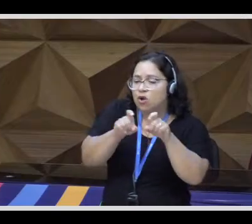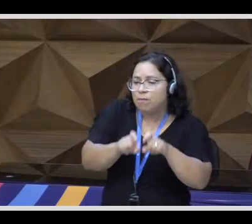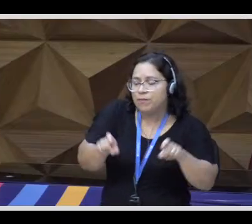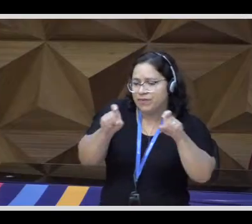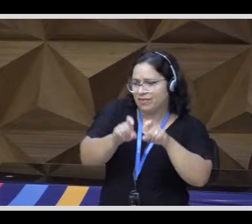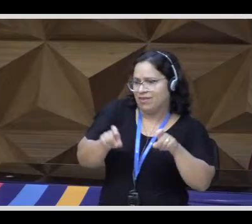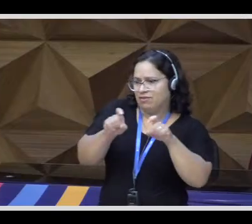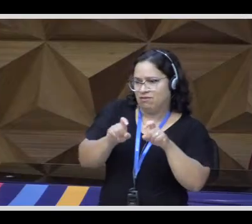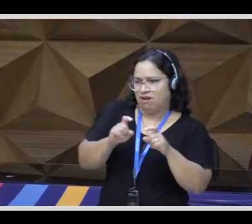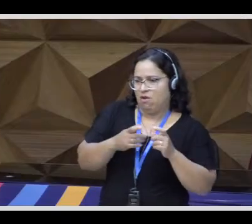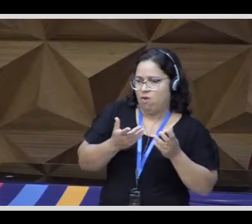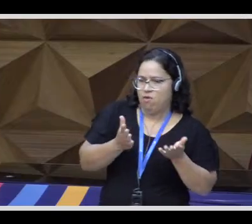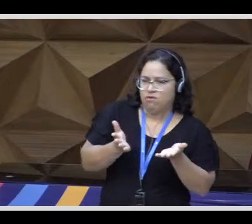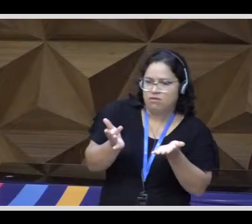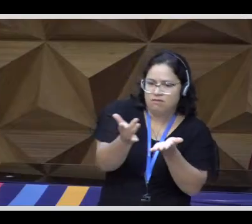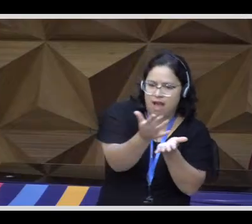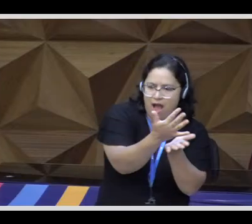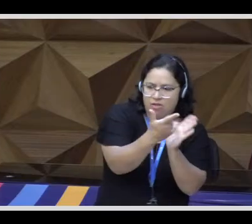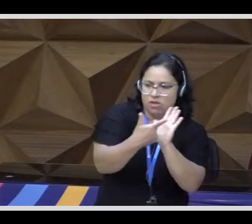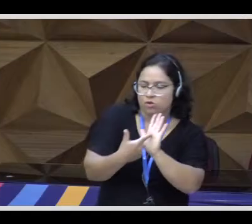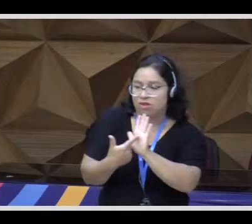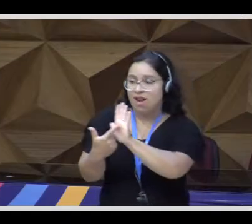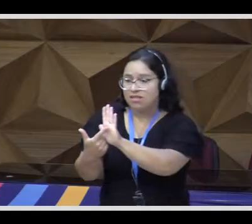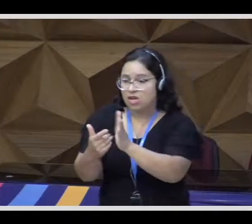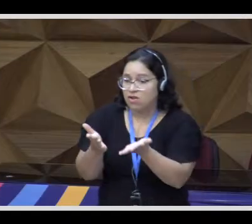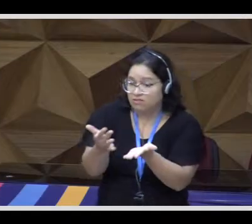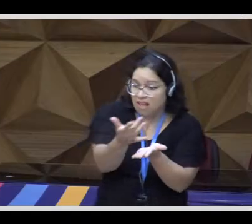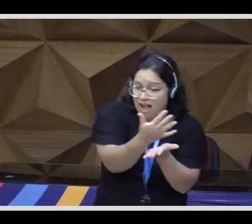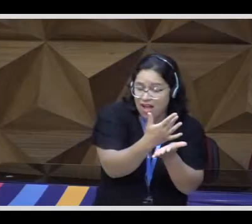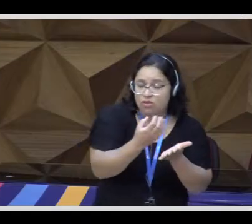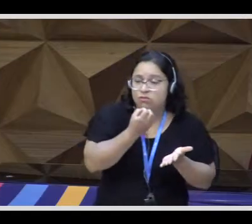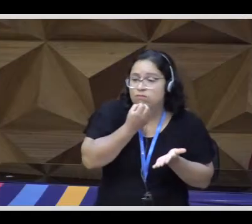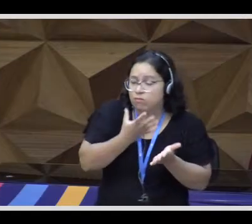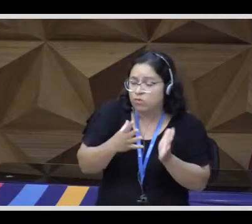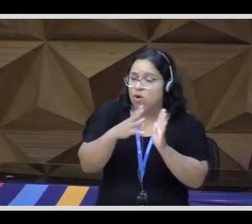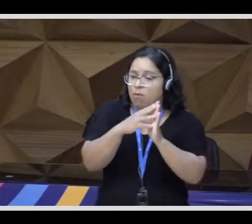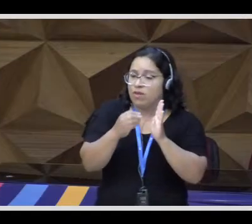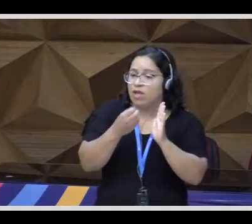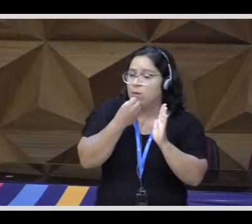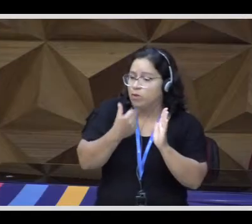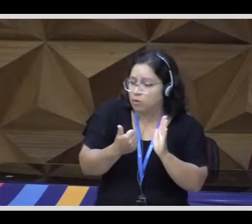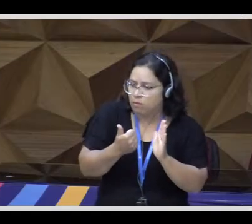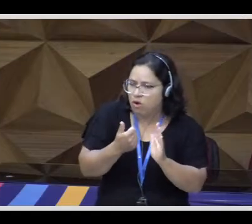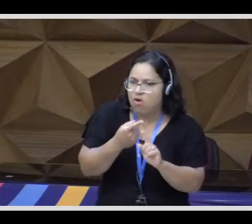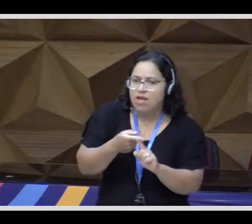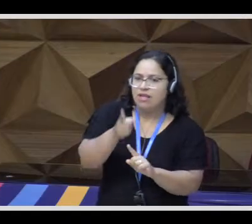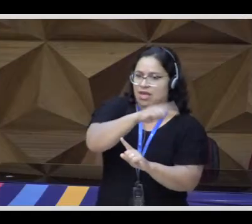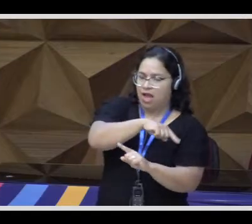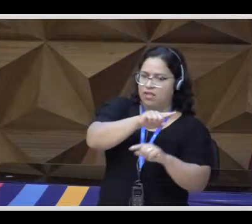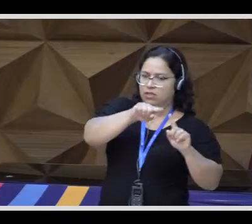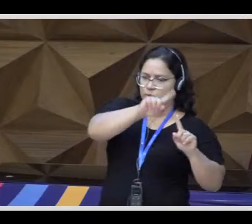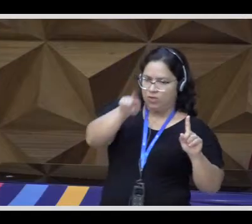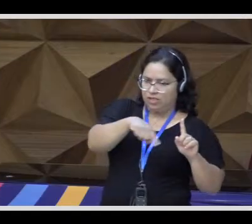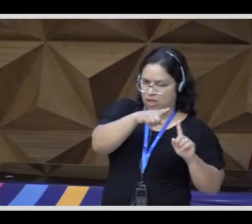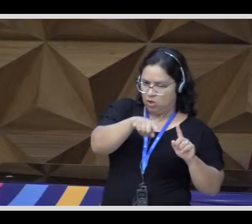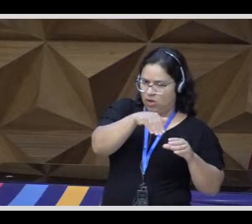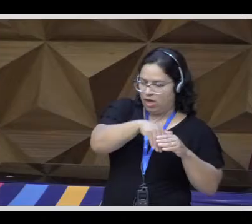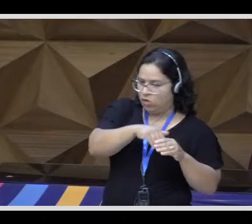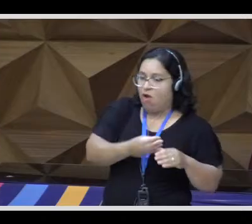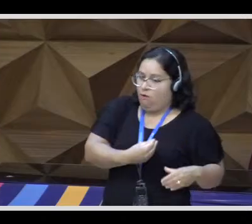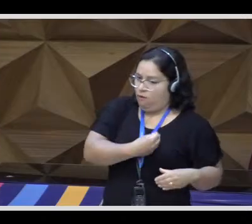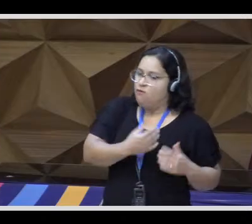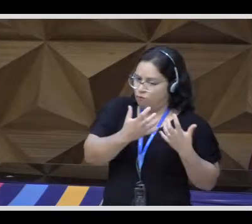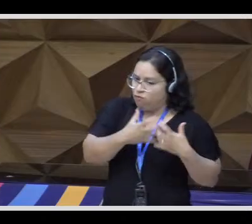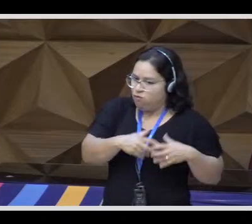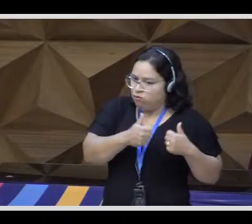a very good model. The model worked in the last electoral cycle. It's working again. But they were like, you know what? Nah, we don't believe